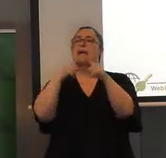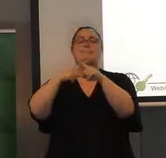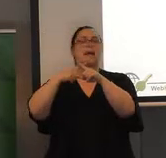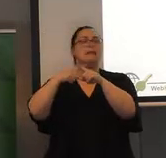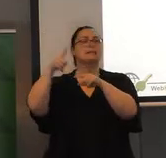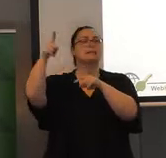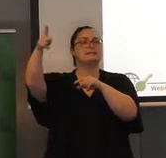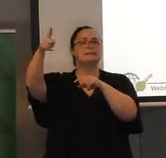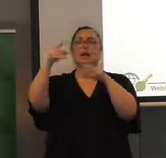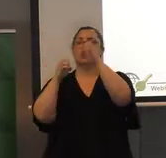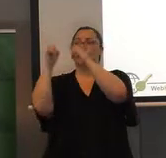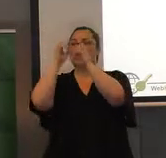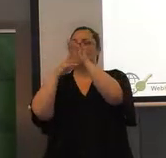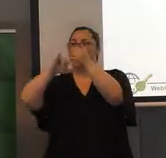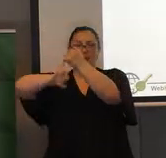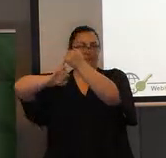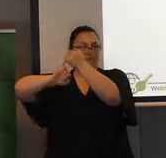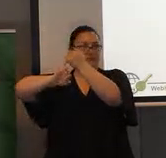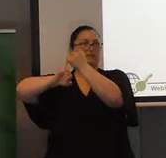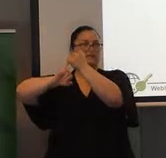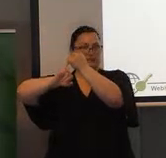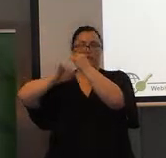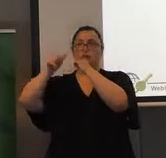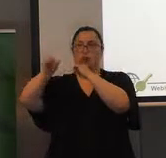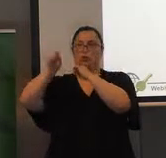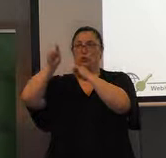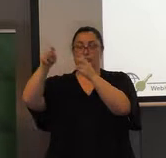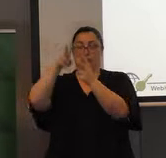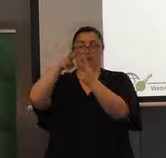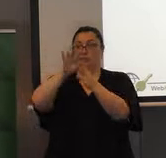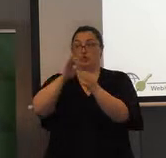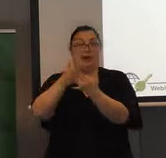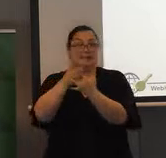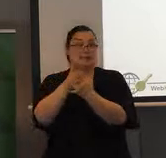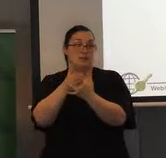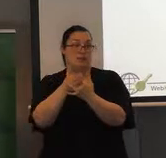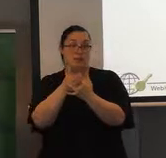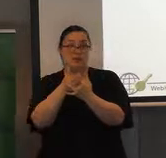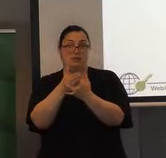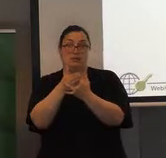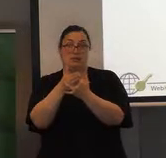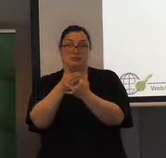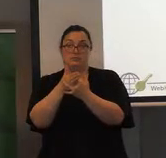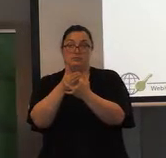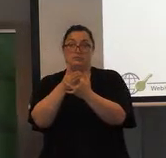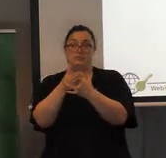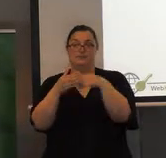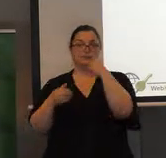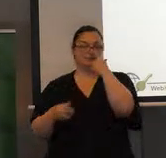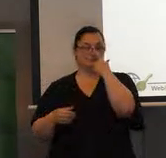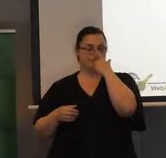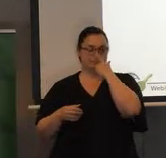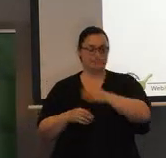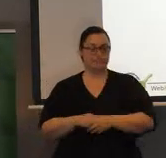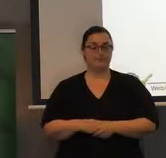payment portal and Google Maps for their store locators, neither of which are accessible in their standard form. They have to